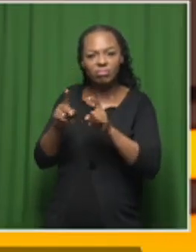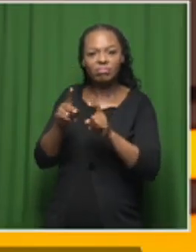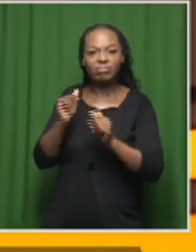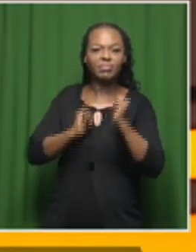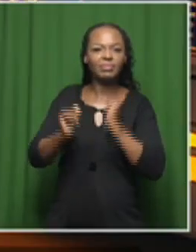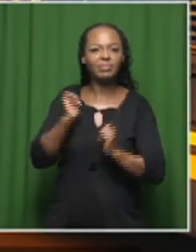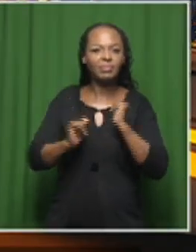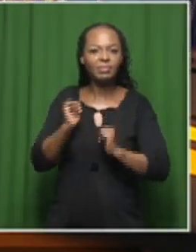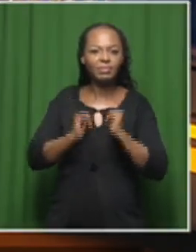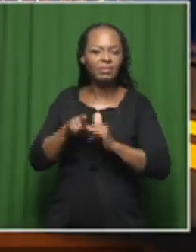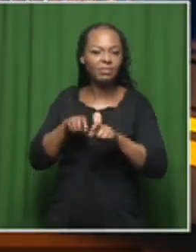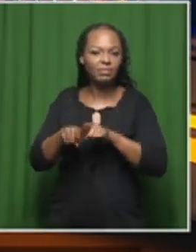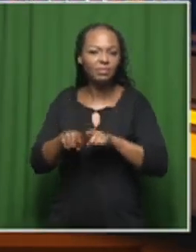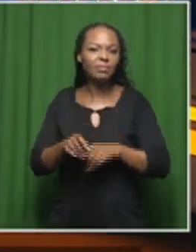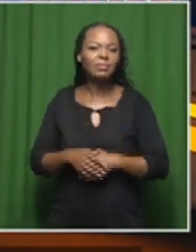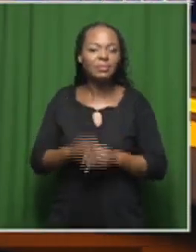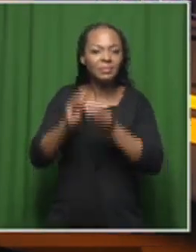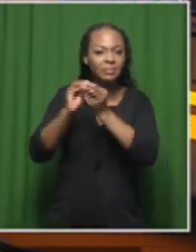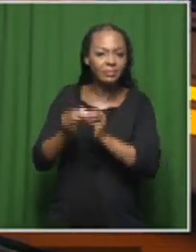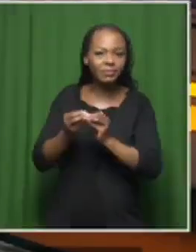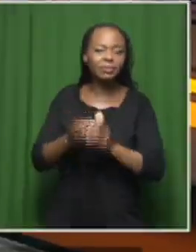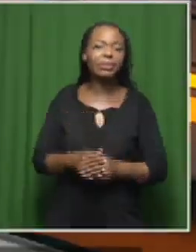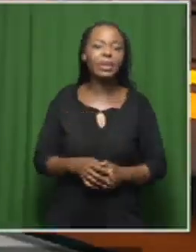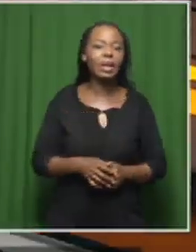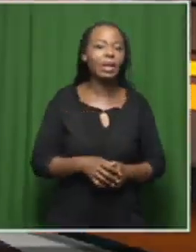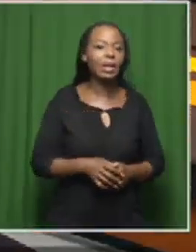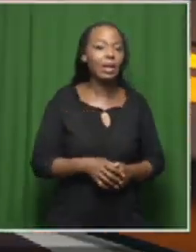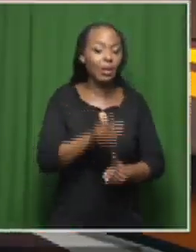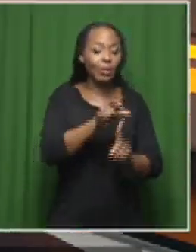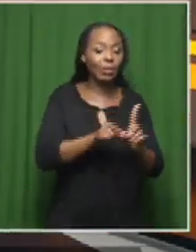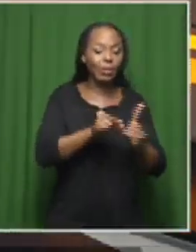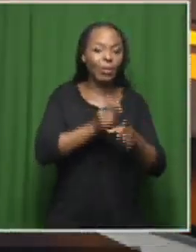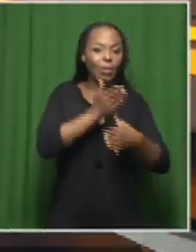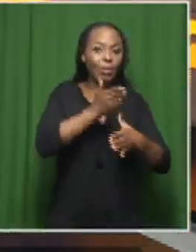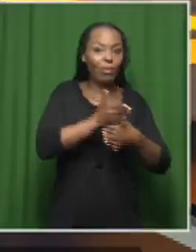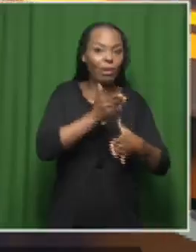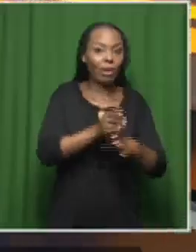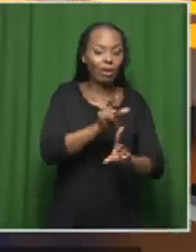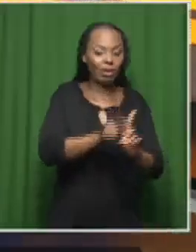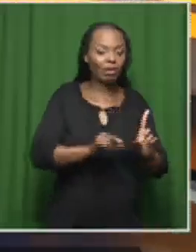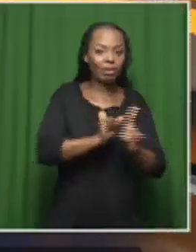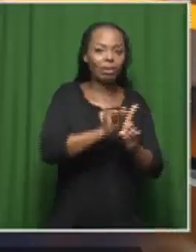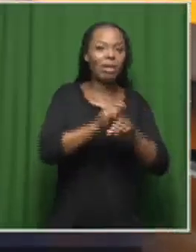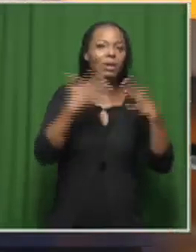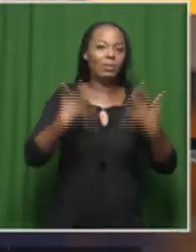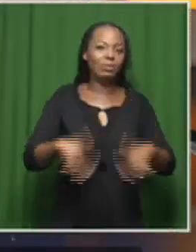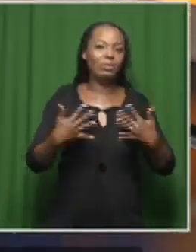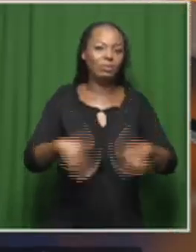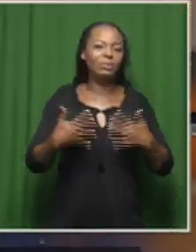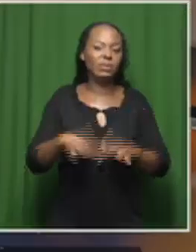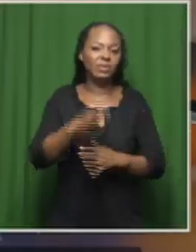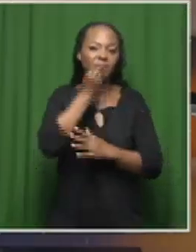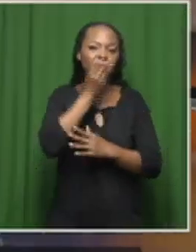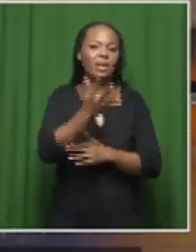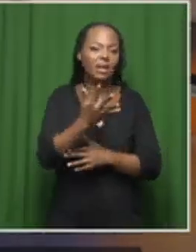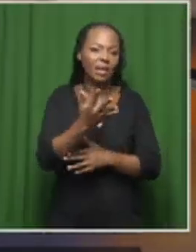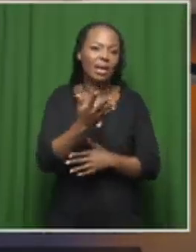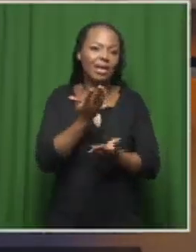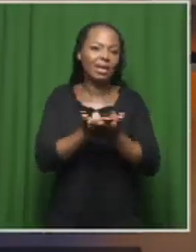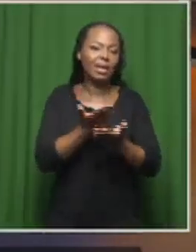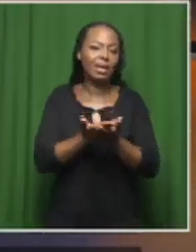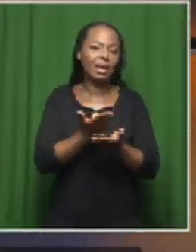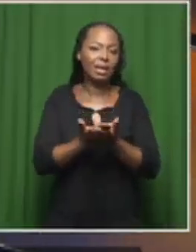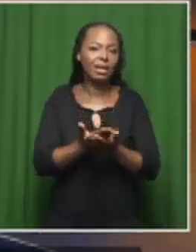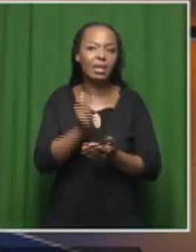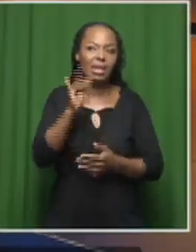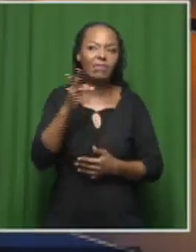think really his work, you know, as an archaeologist, he would have been fascinated, you know, by those sort